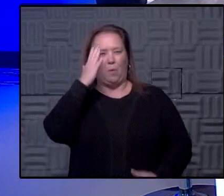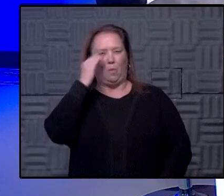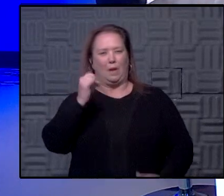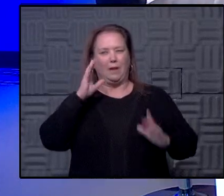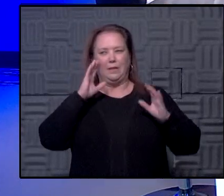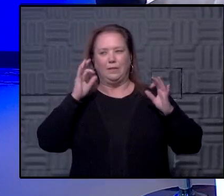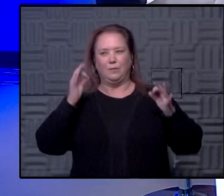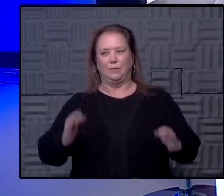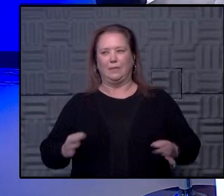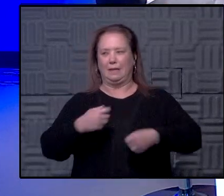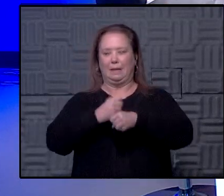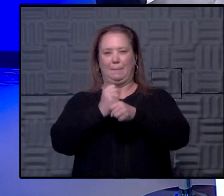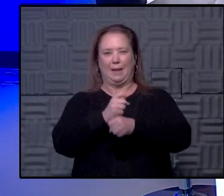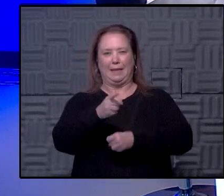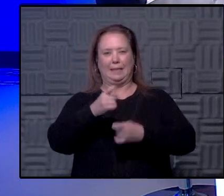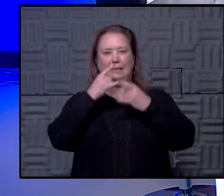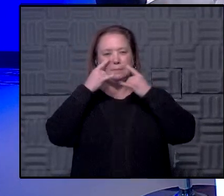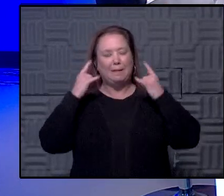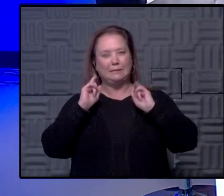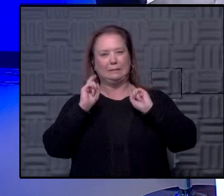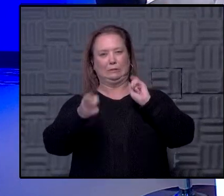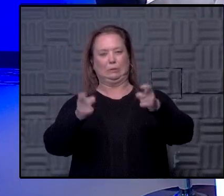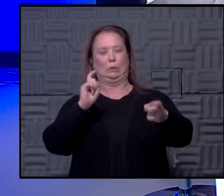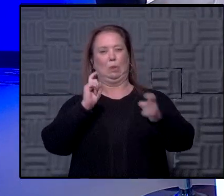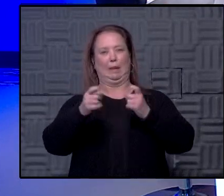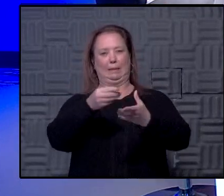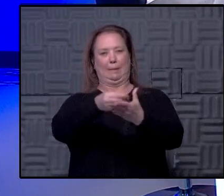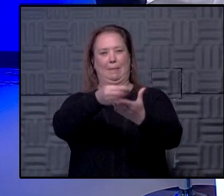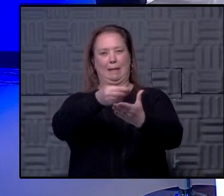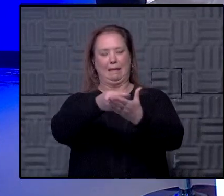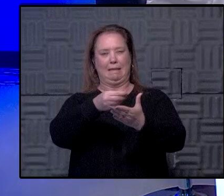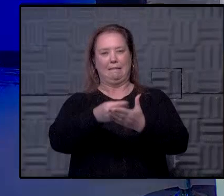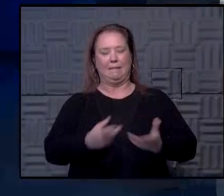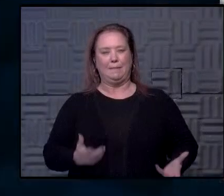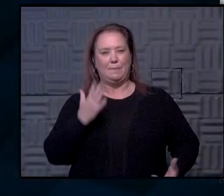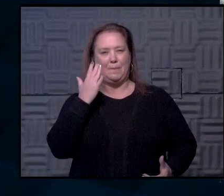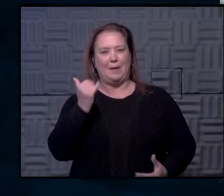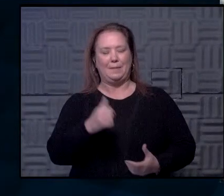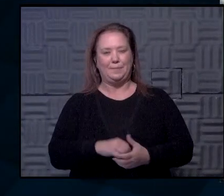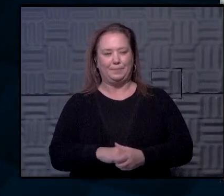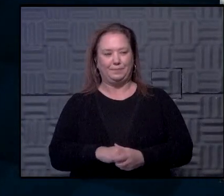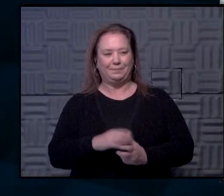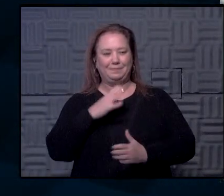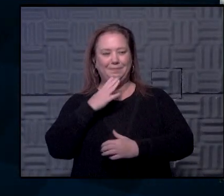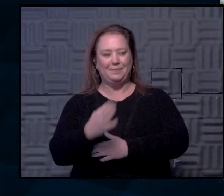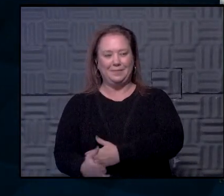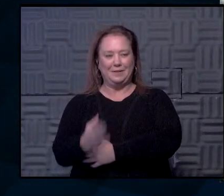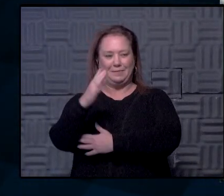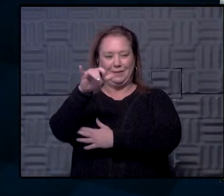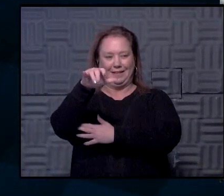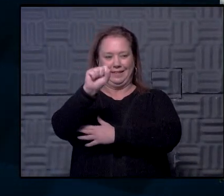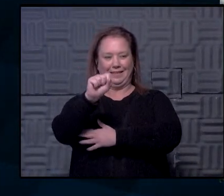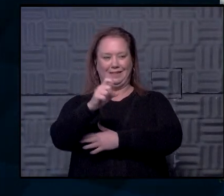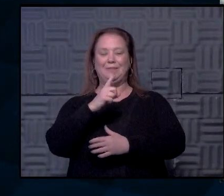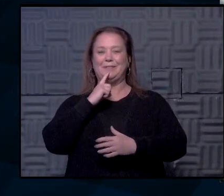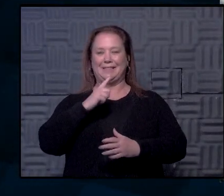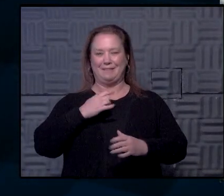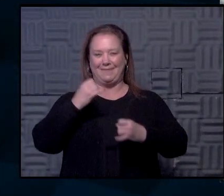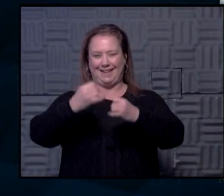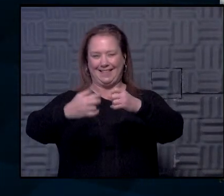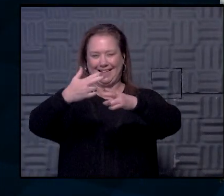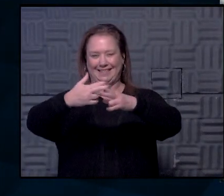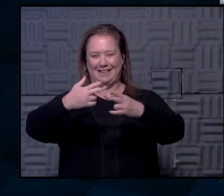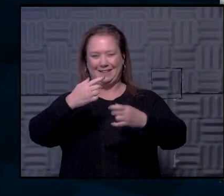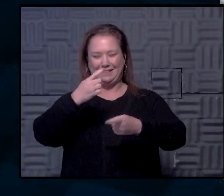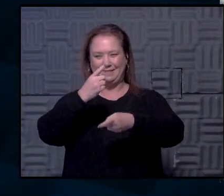you decide to make these and donate the proceeds? Good morning, and yes, you did say it correctly. Thank you.